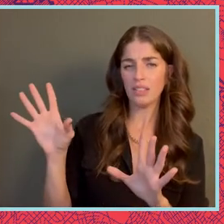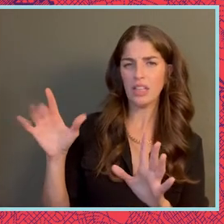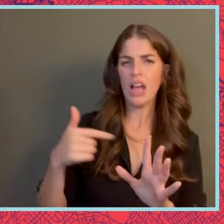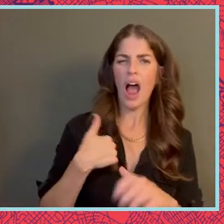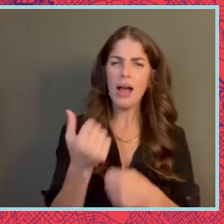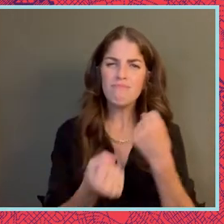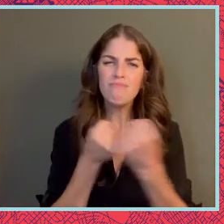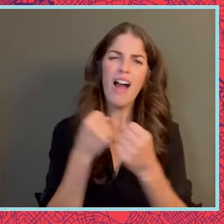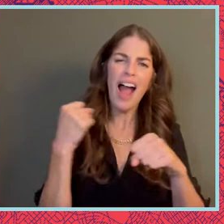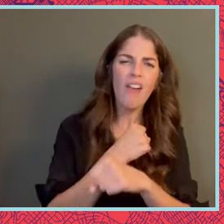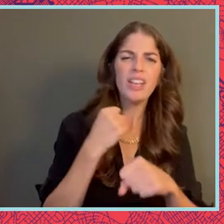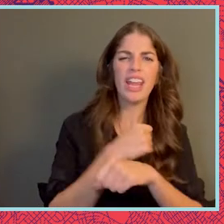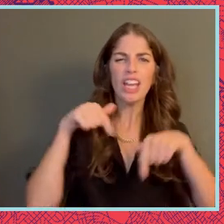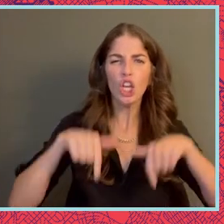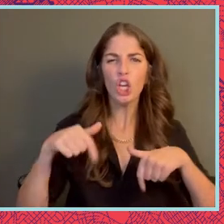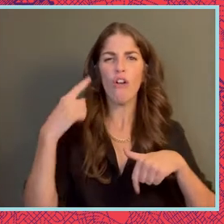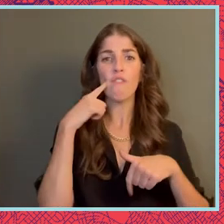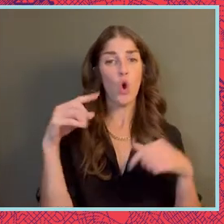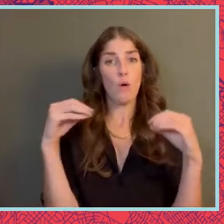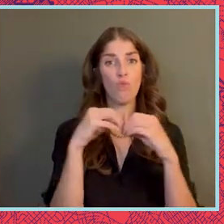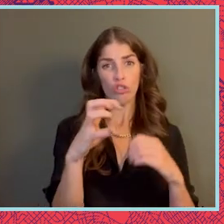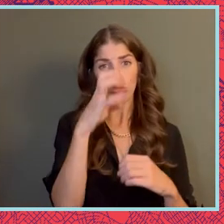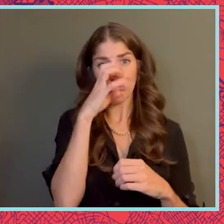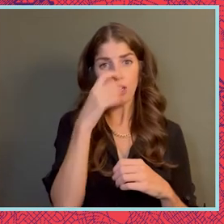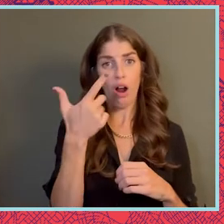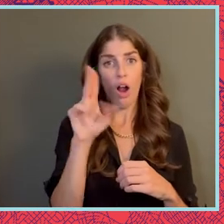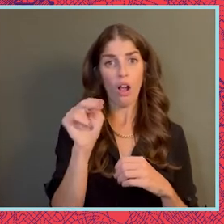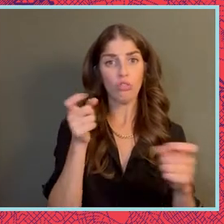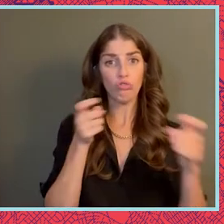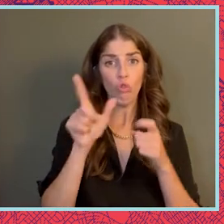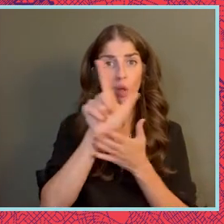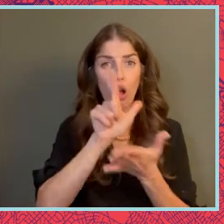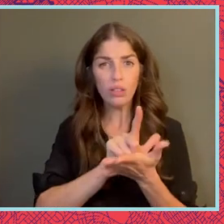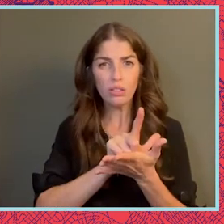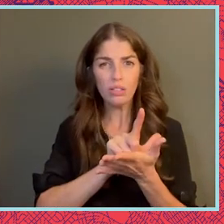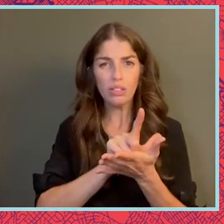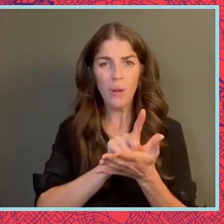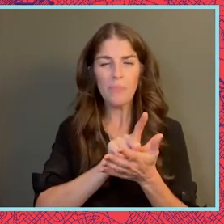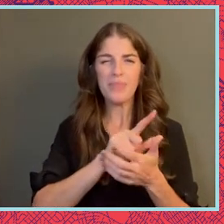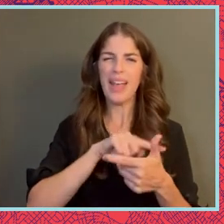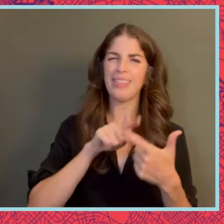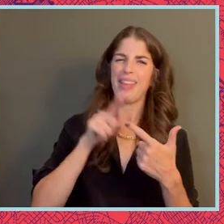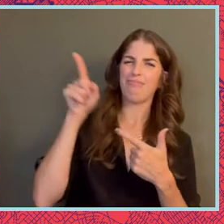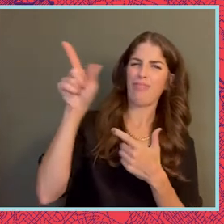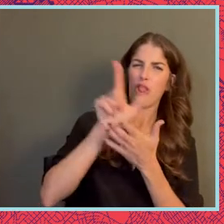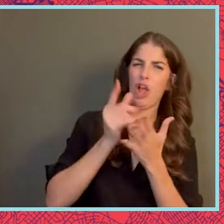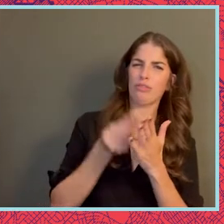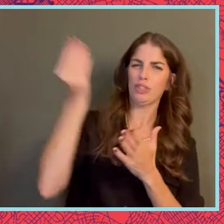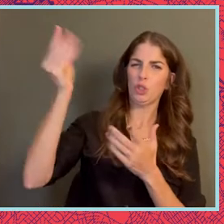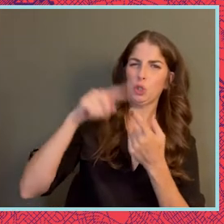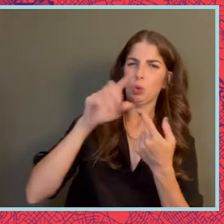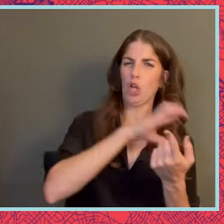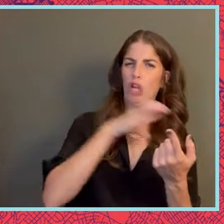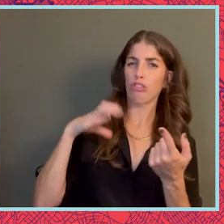and we're advocating here locally for stricter gun control laws and gun violence preventions, and you got these laws